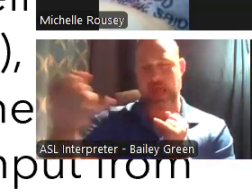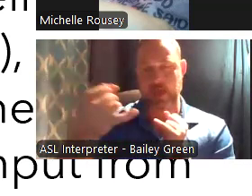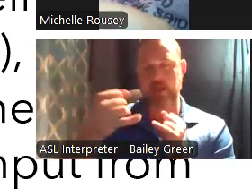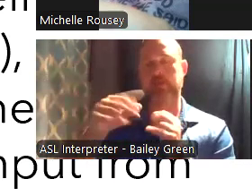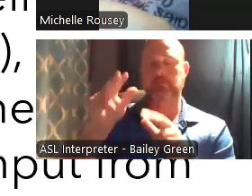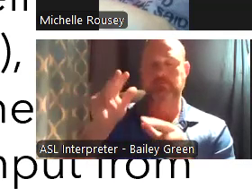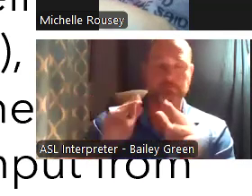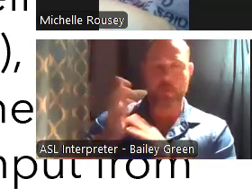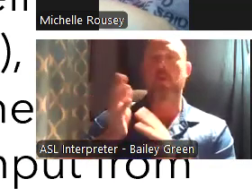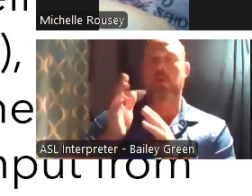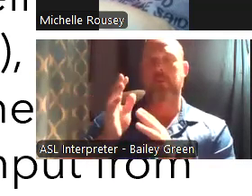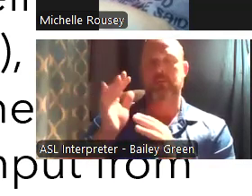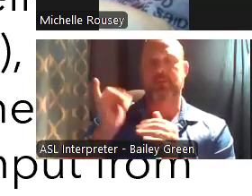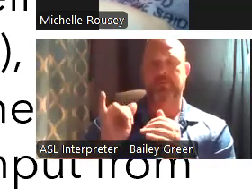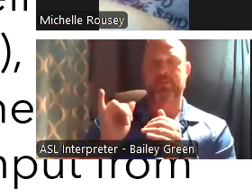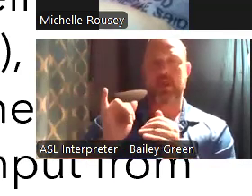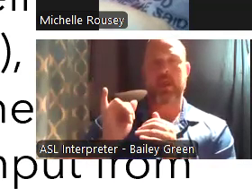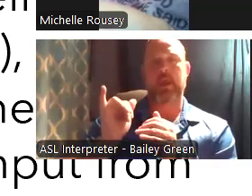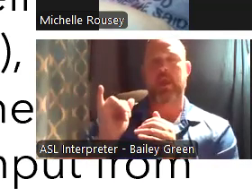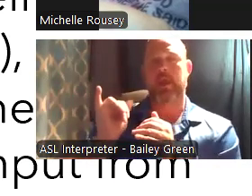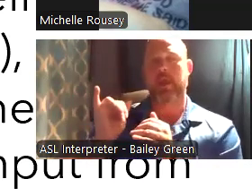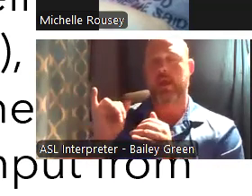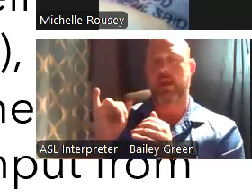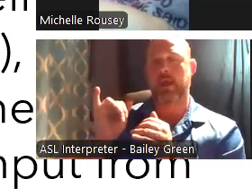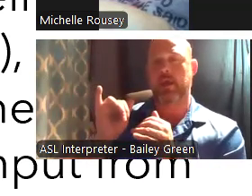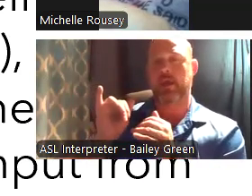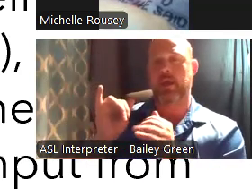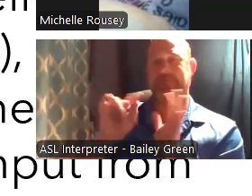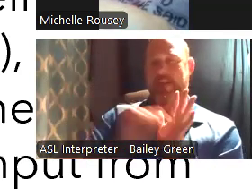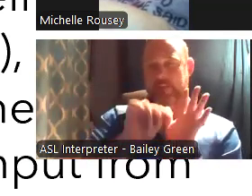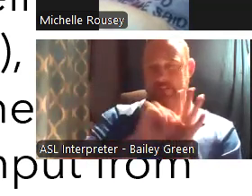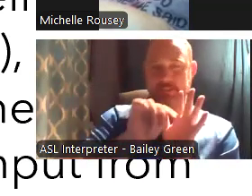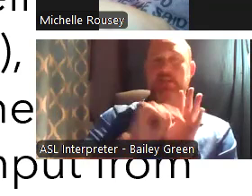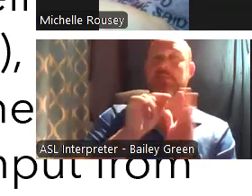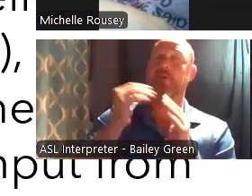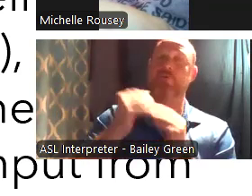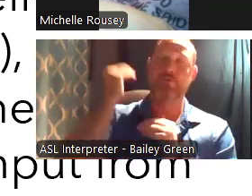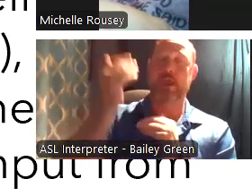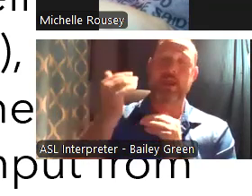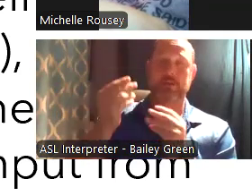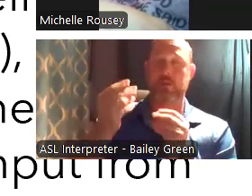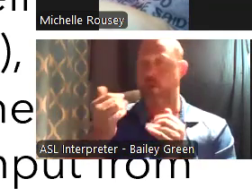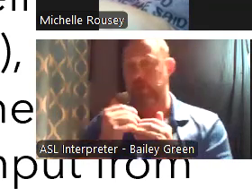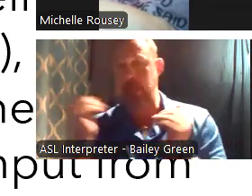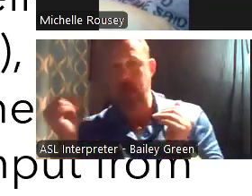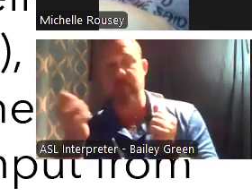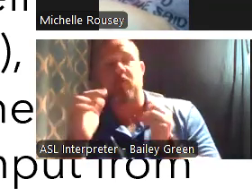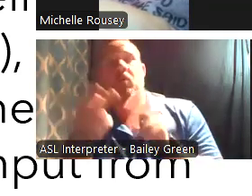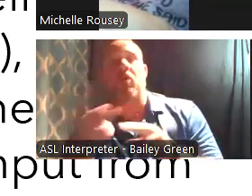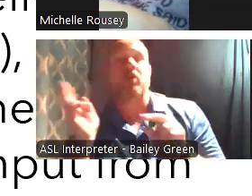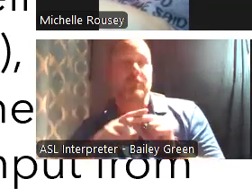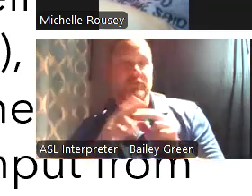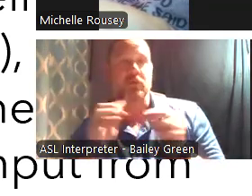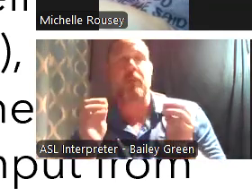deficit, but somehow either raising the poverty level or increasing it so more